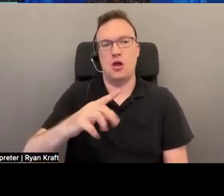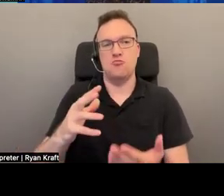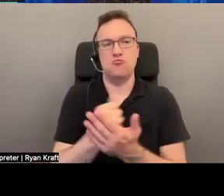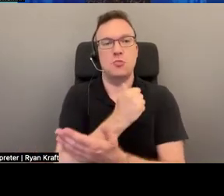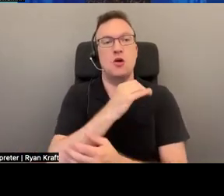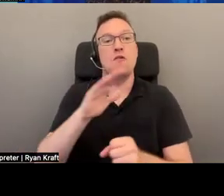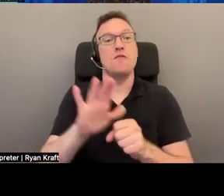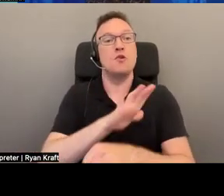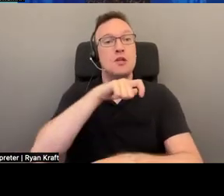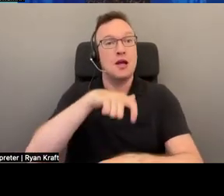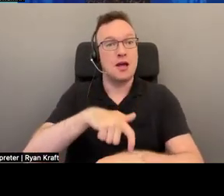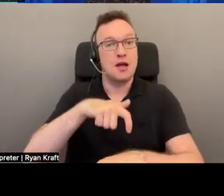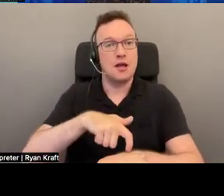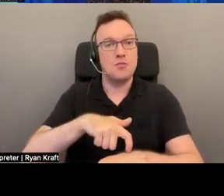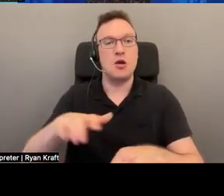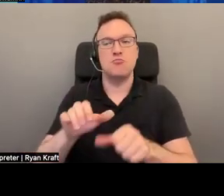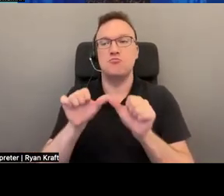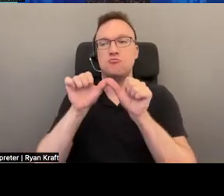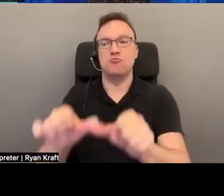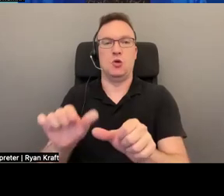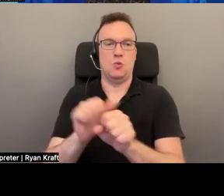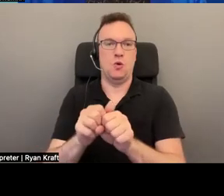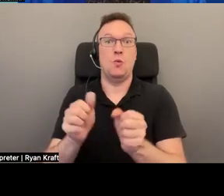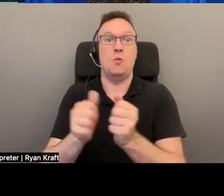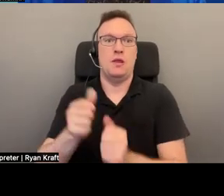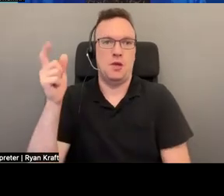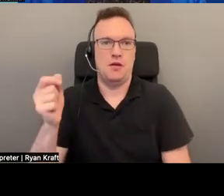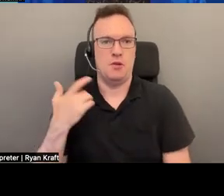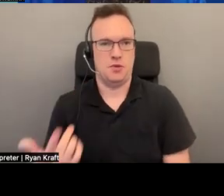full-time permanent work with benefits.